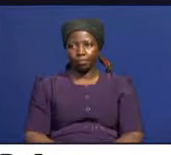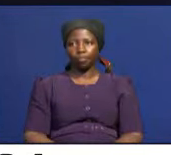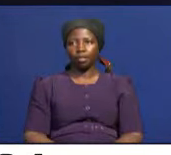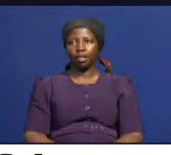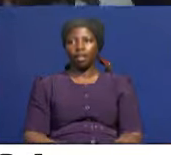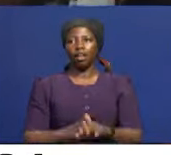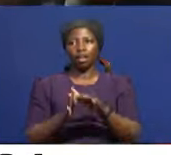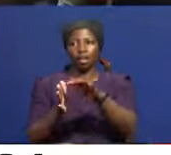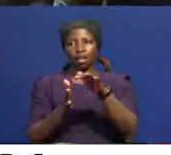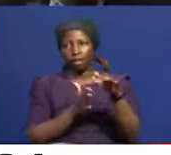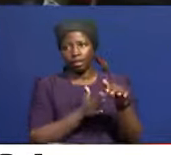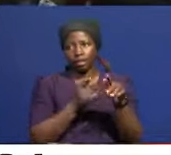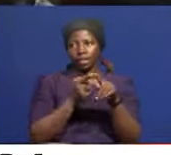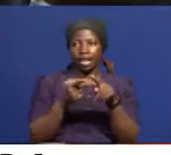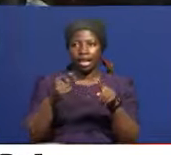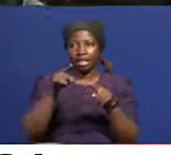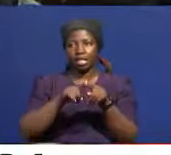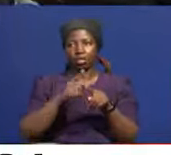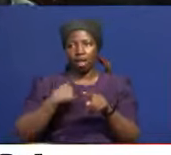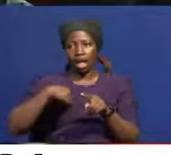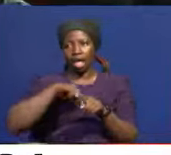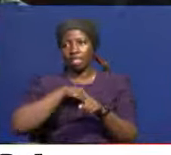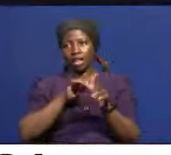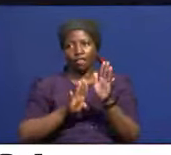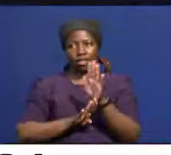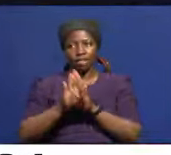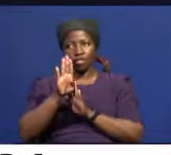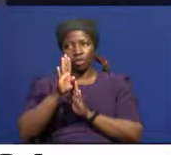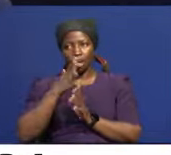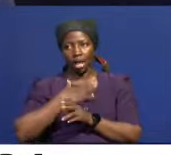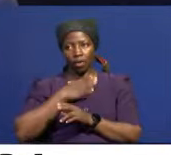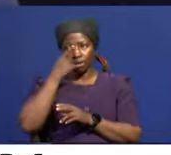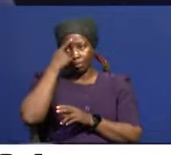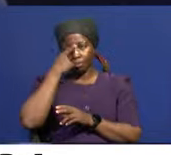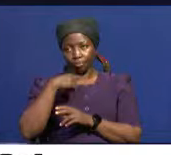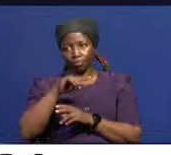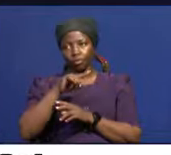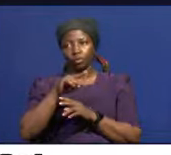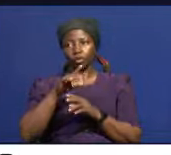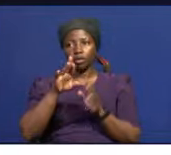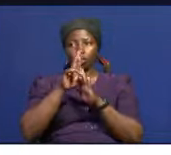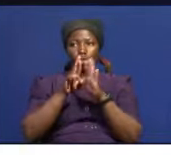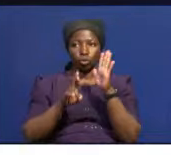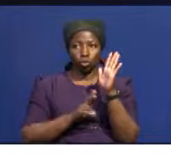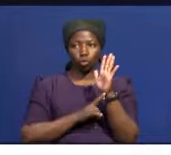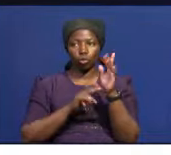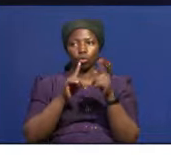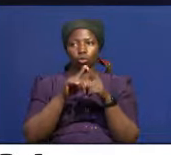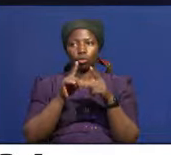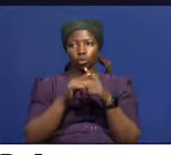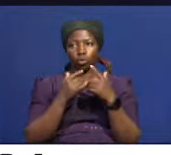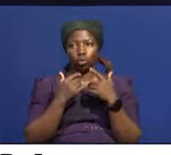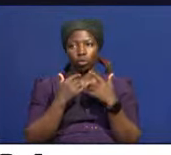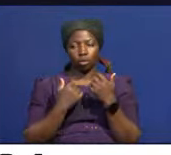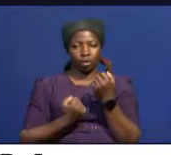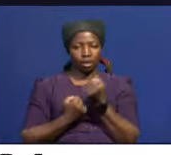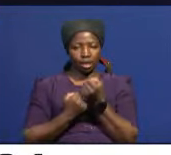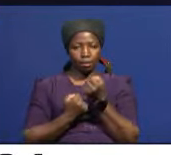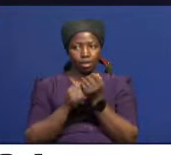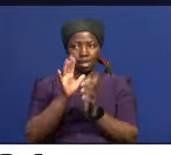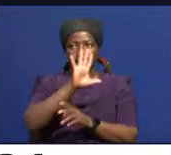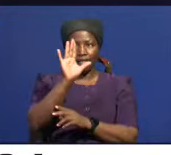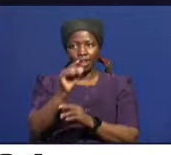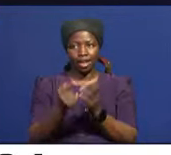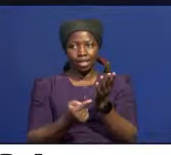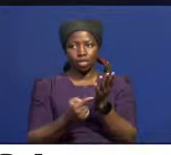In addition, we have developed our policy and regulatory frameworks into fundamental enablers of Africa's